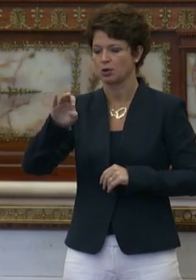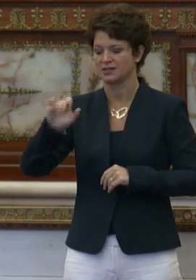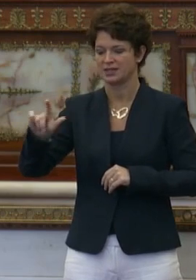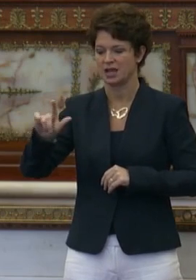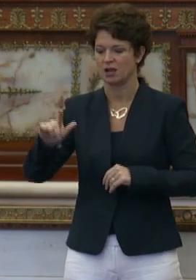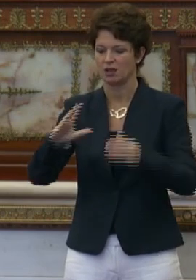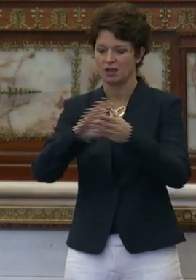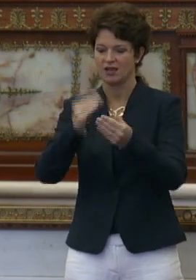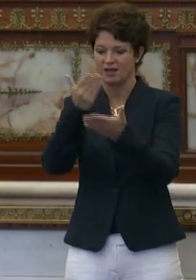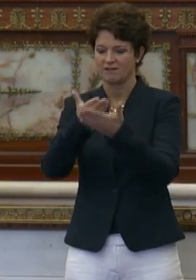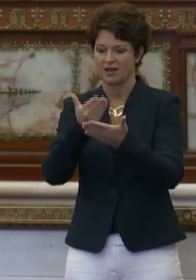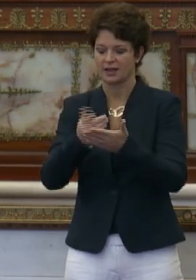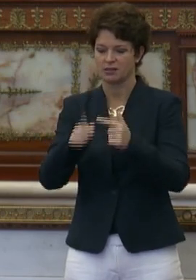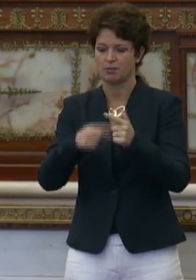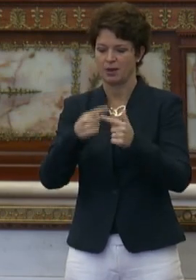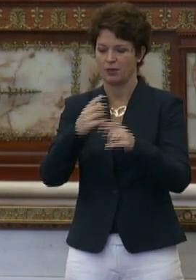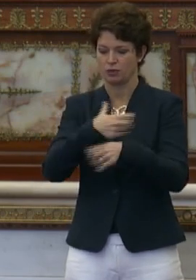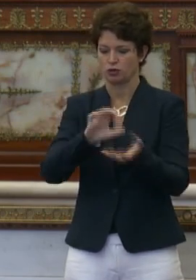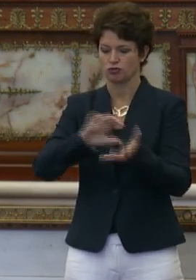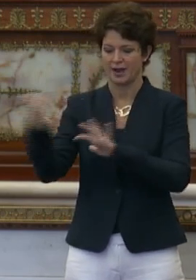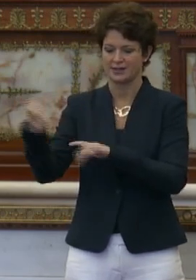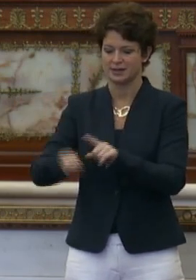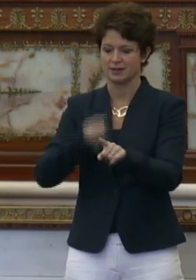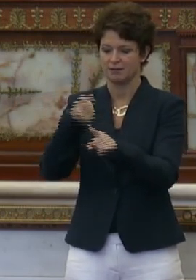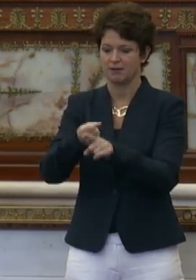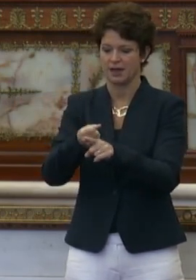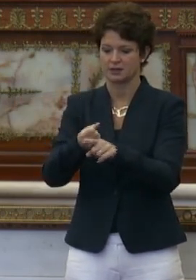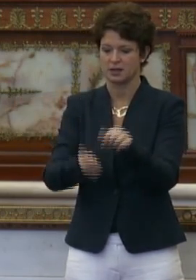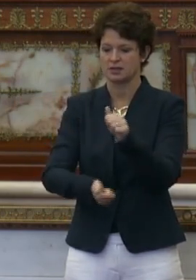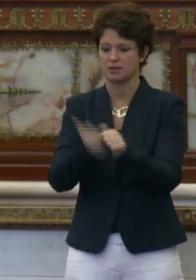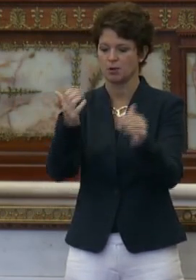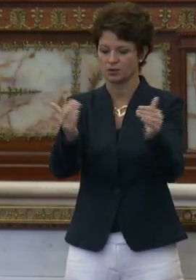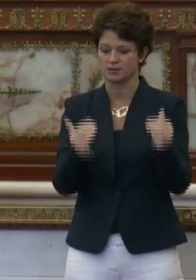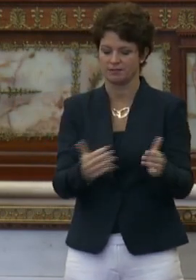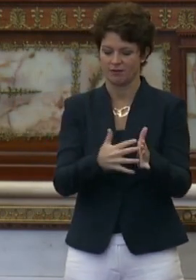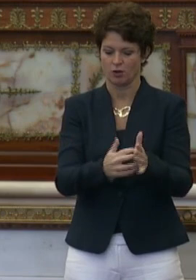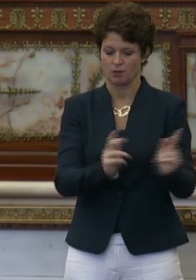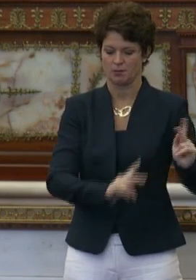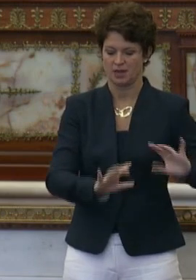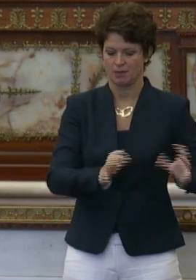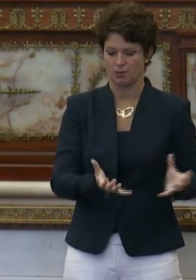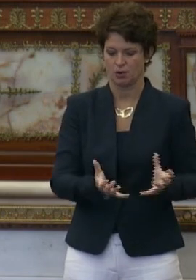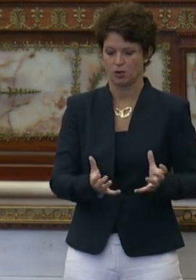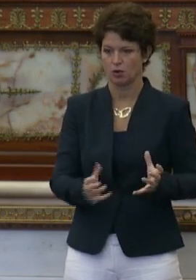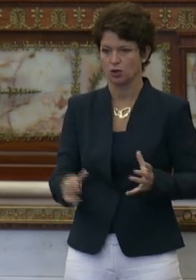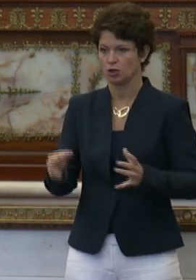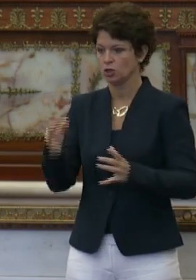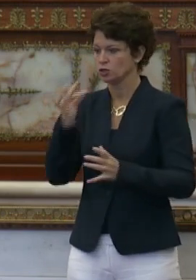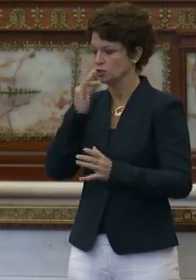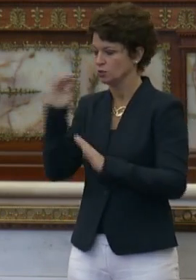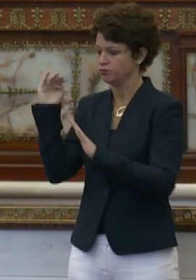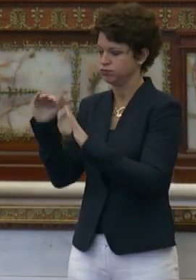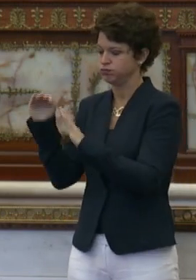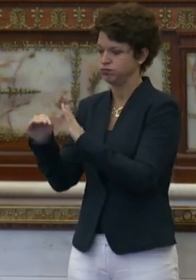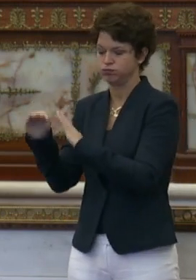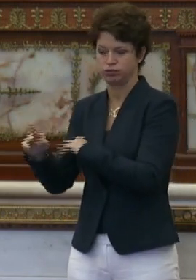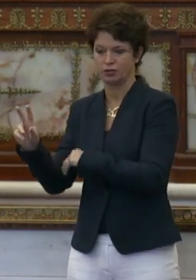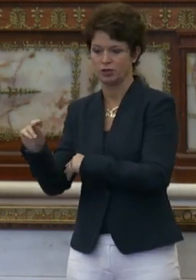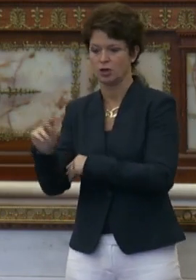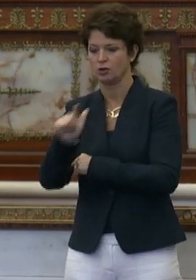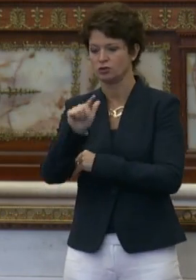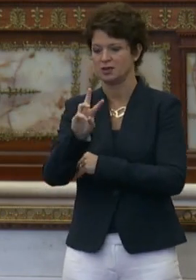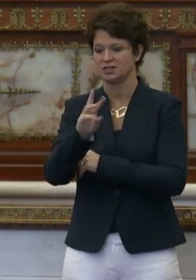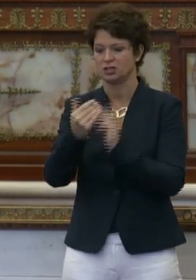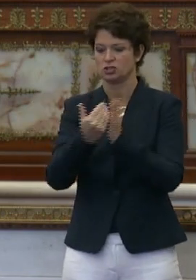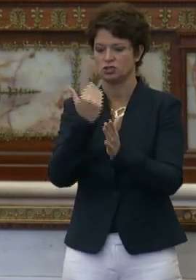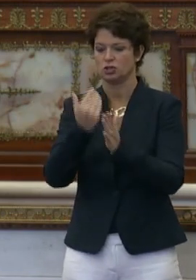give some facts about the current crises and how it will affect the most vulnerable. The coronavirus shows no signs of slowing, Florida had 2,600 new